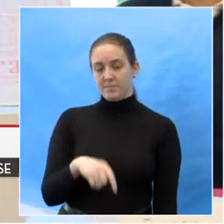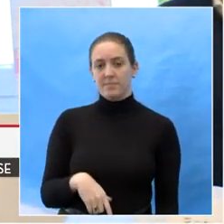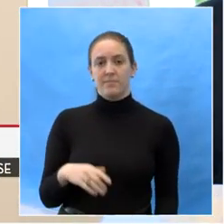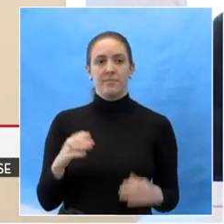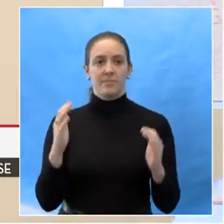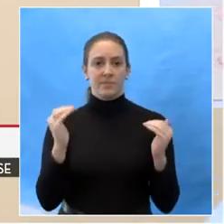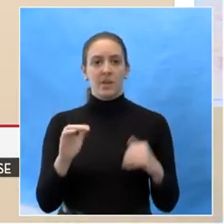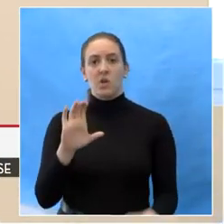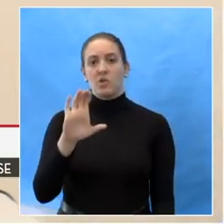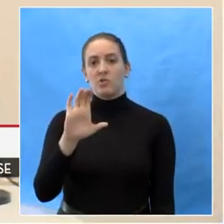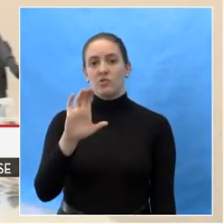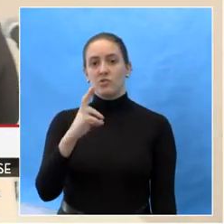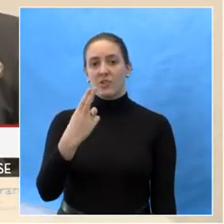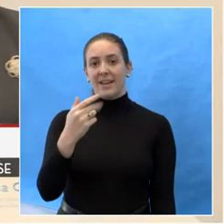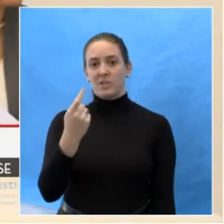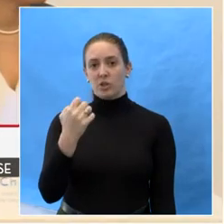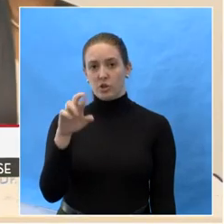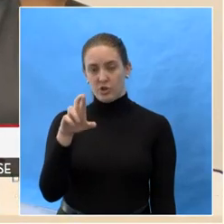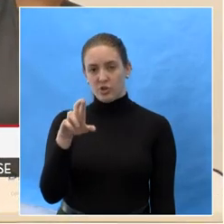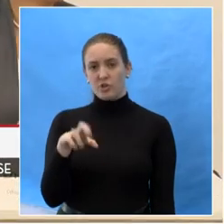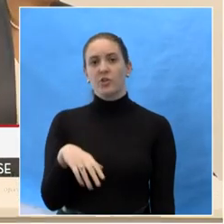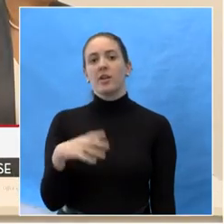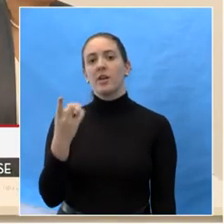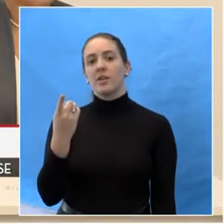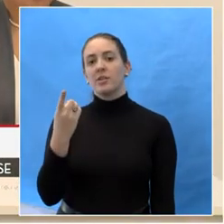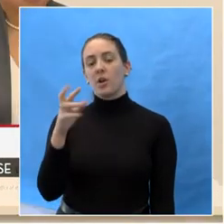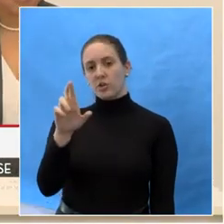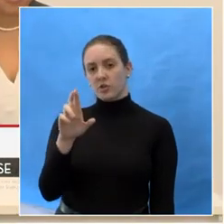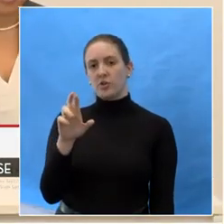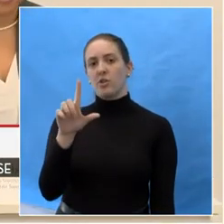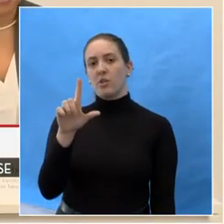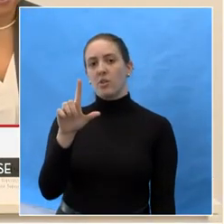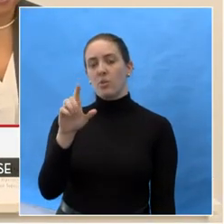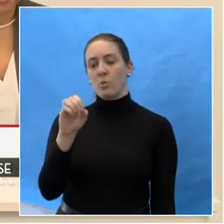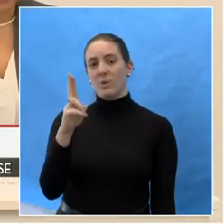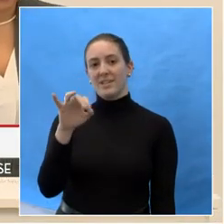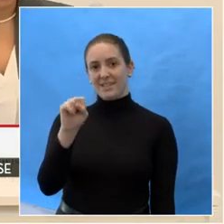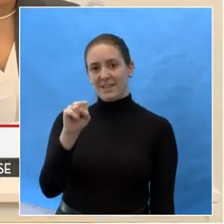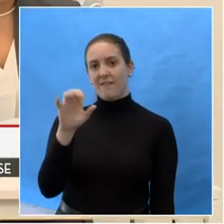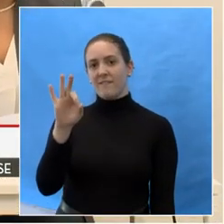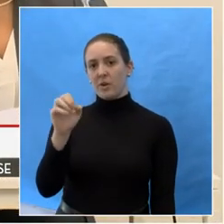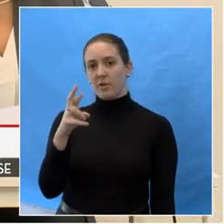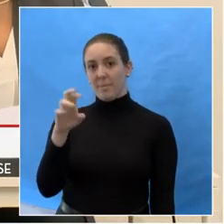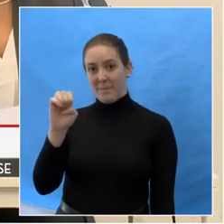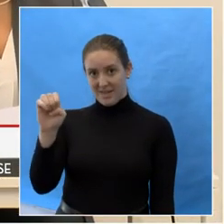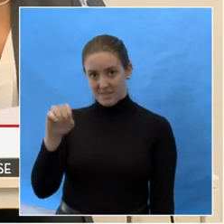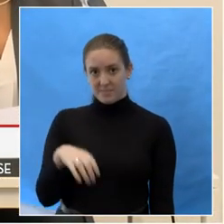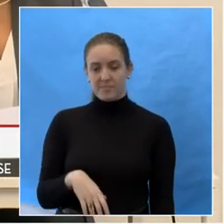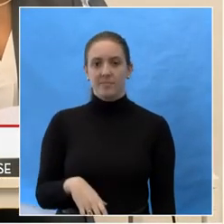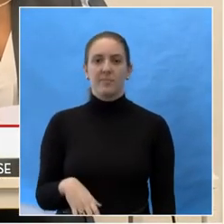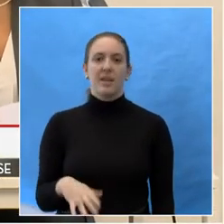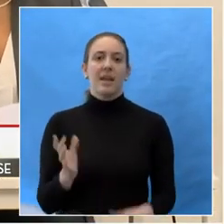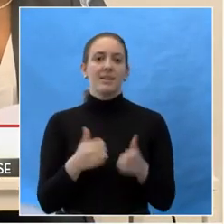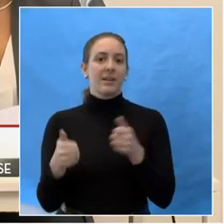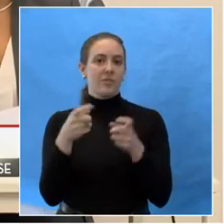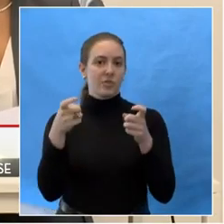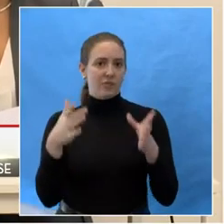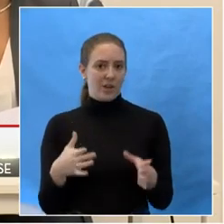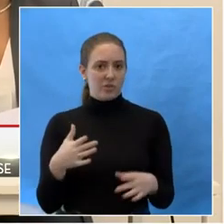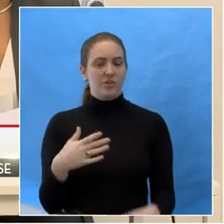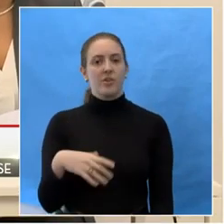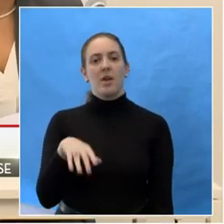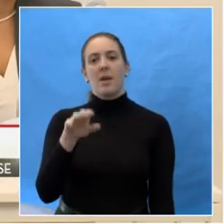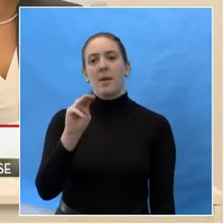Chancellor Dr. Louis Farabee, Public Charter School Board Executive Director Dr. Michelle